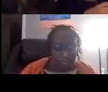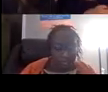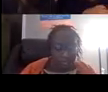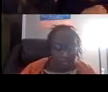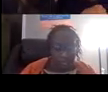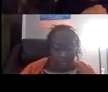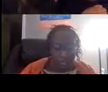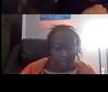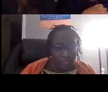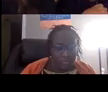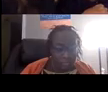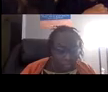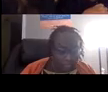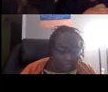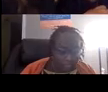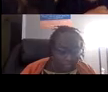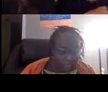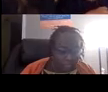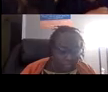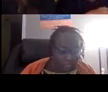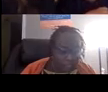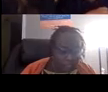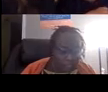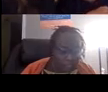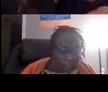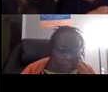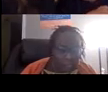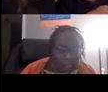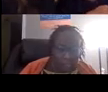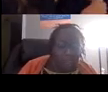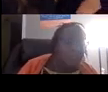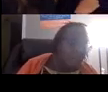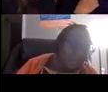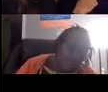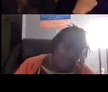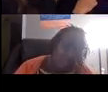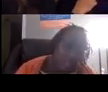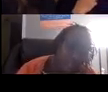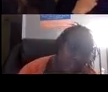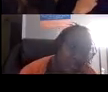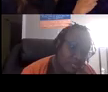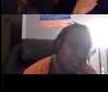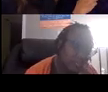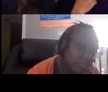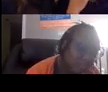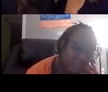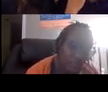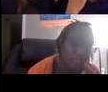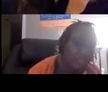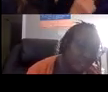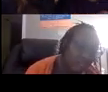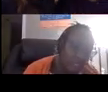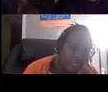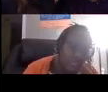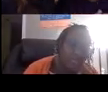I'm sorry. Go ahead, William. Tom Reynolds, theologian in